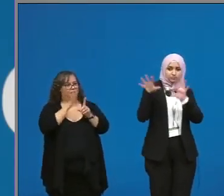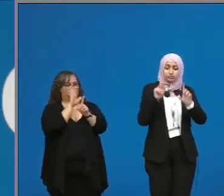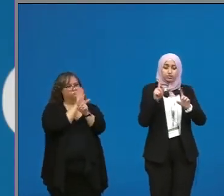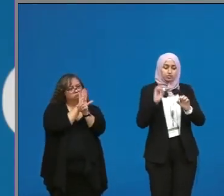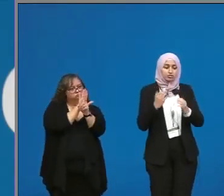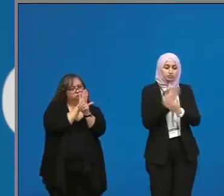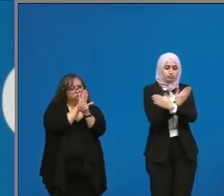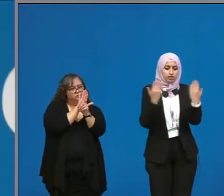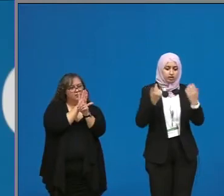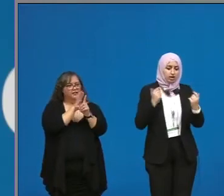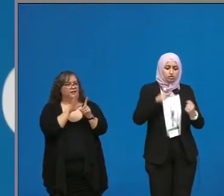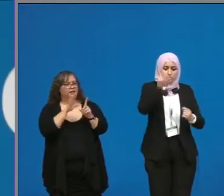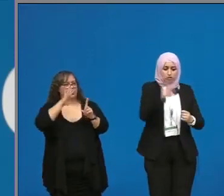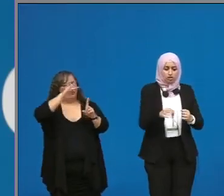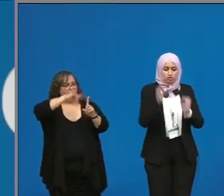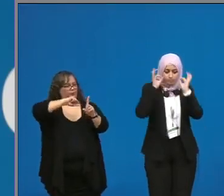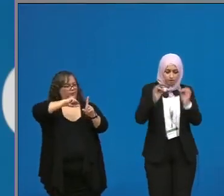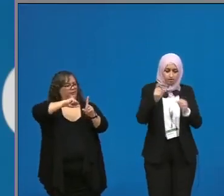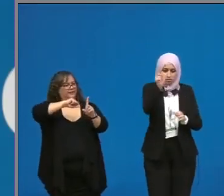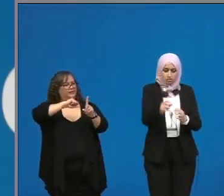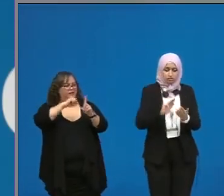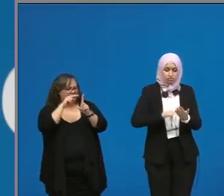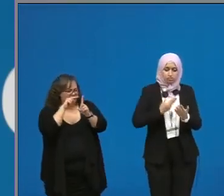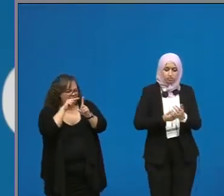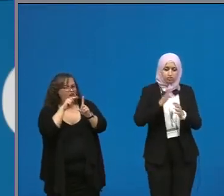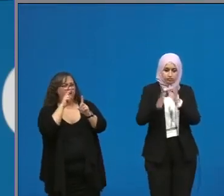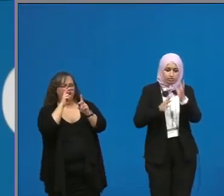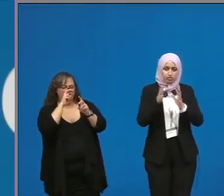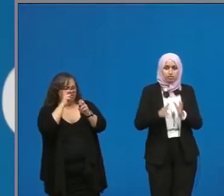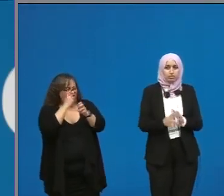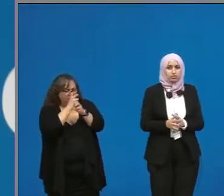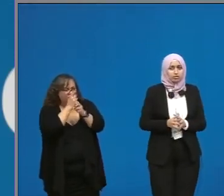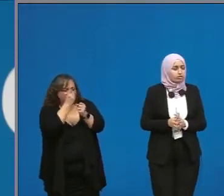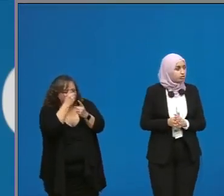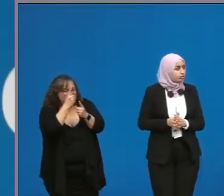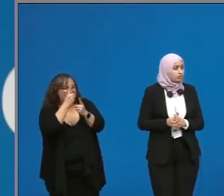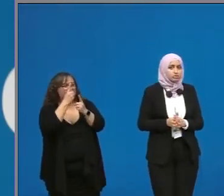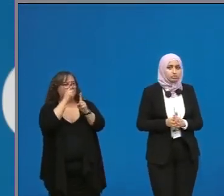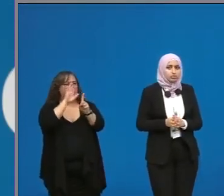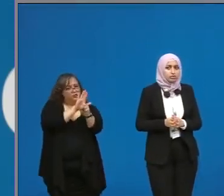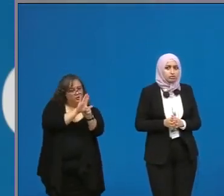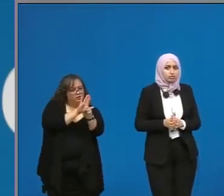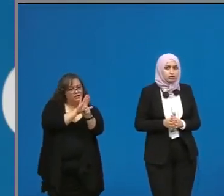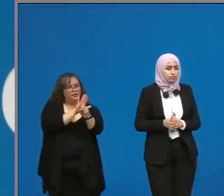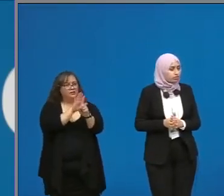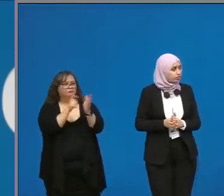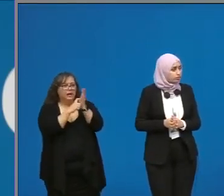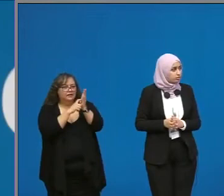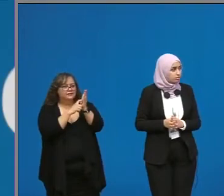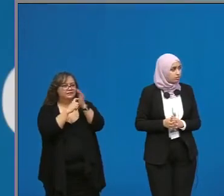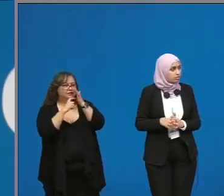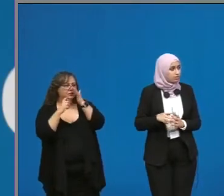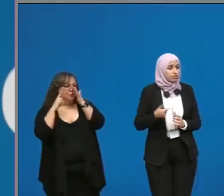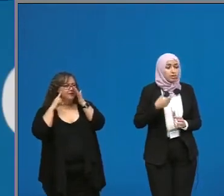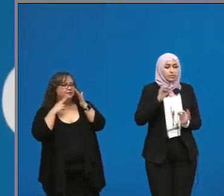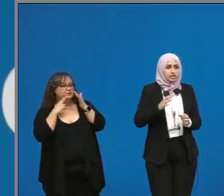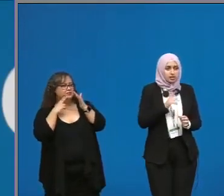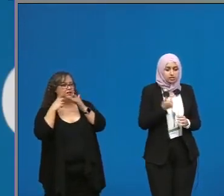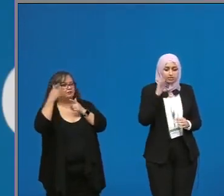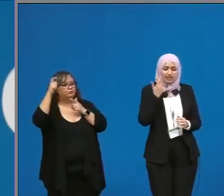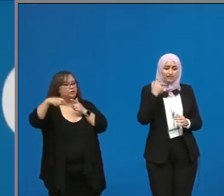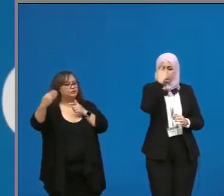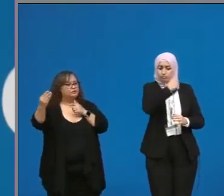some more in tomorrow's speech about this. But we have many things like facial expressions, the importance of having facial expressions,